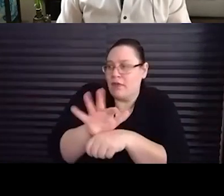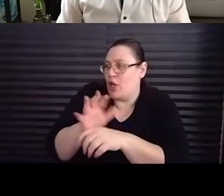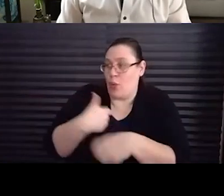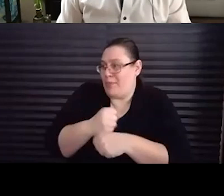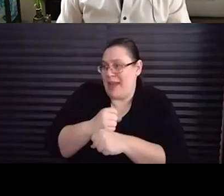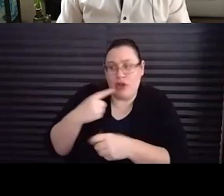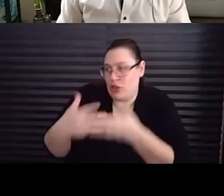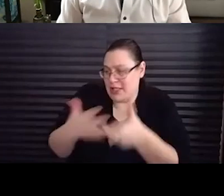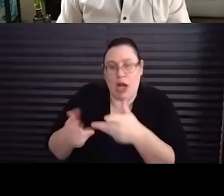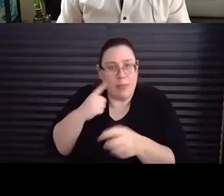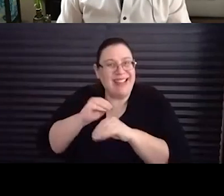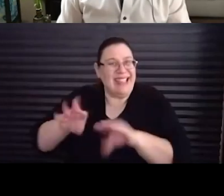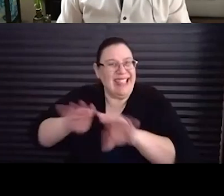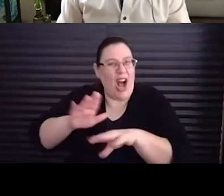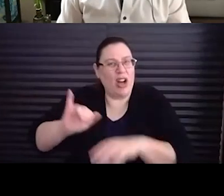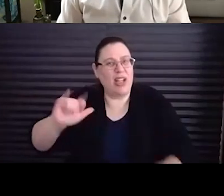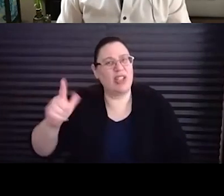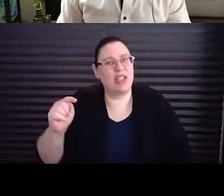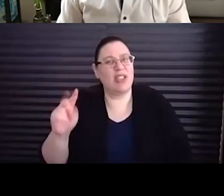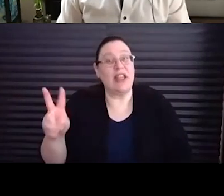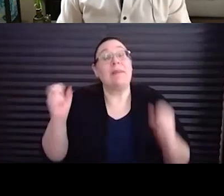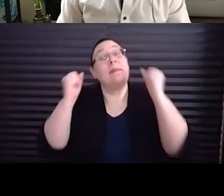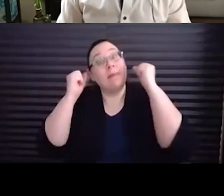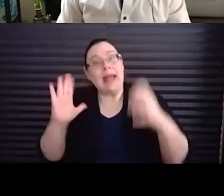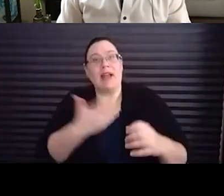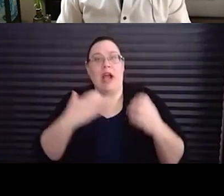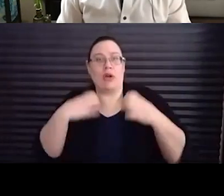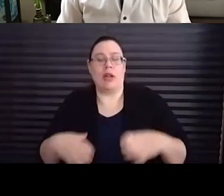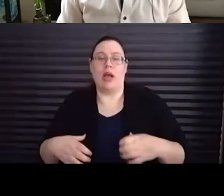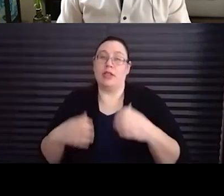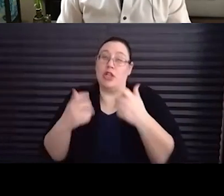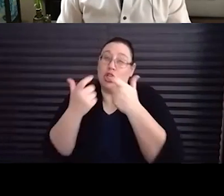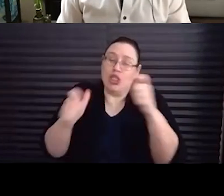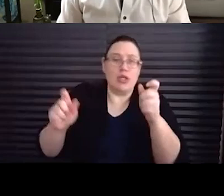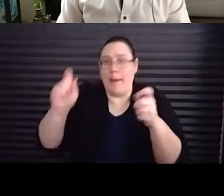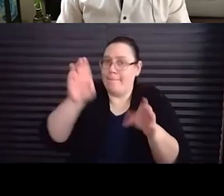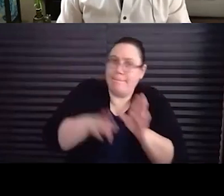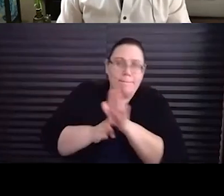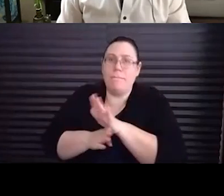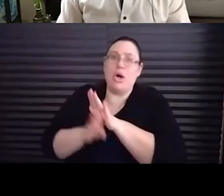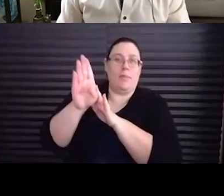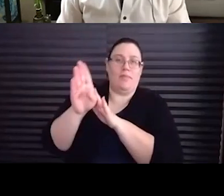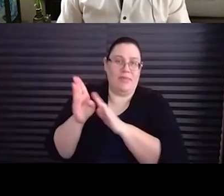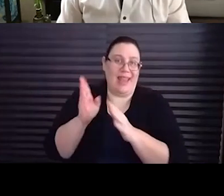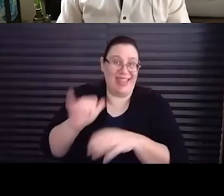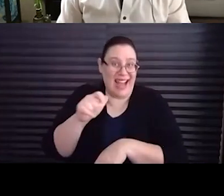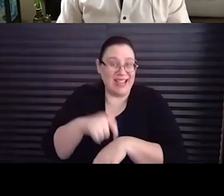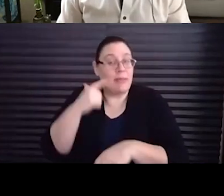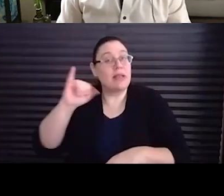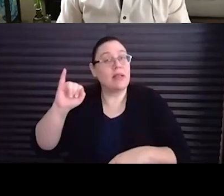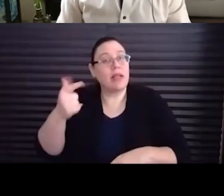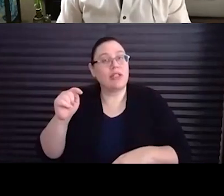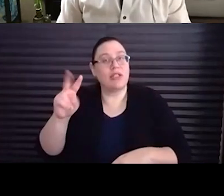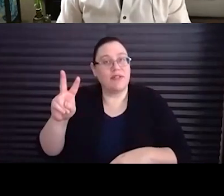it was. And a lot of our clients saw huge upticks at that time because IGTV was something